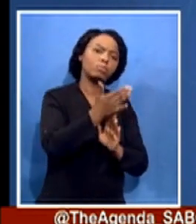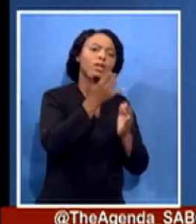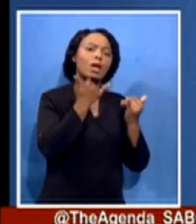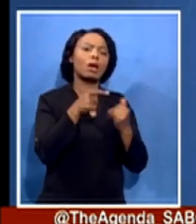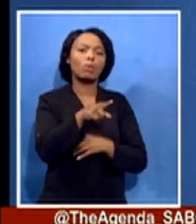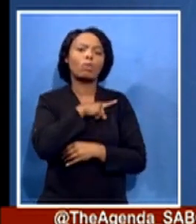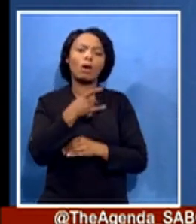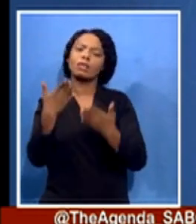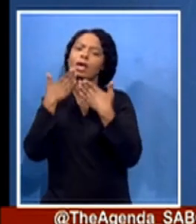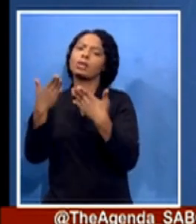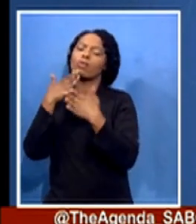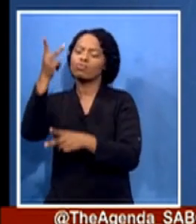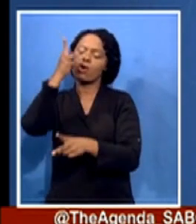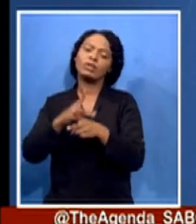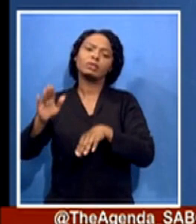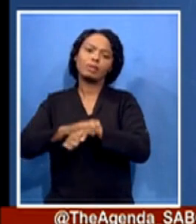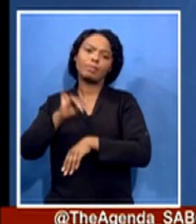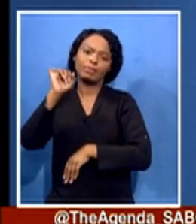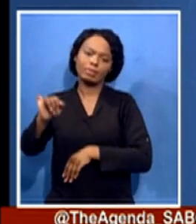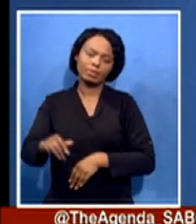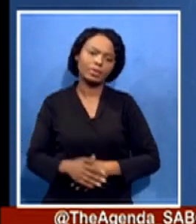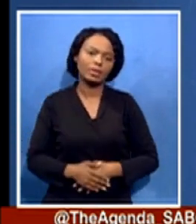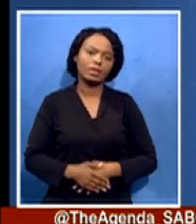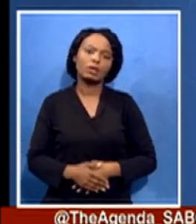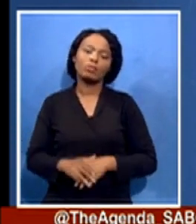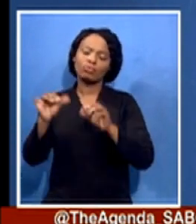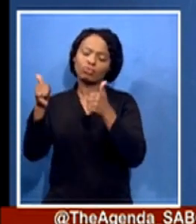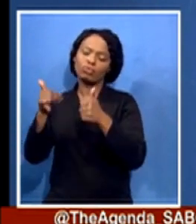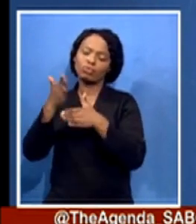Good health to you and your colleagues. Be well. Thank you so much.